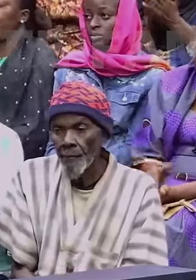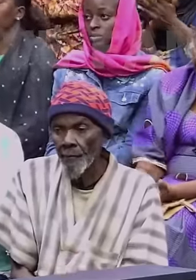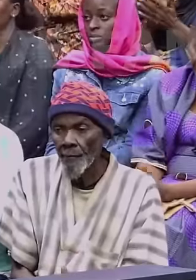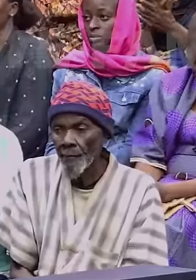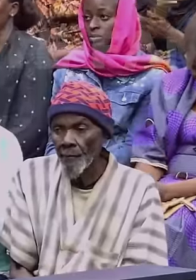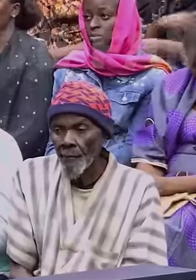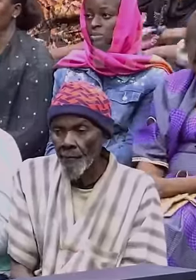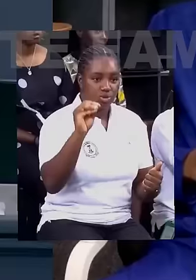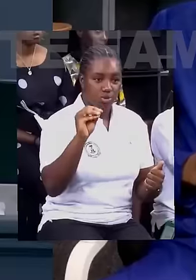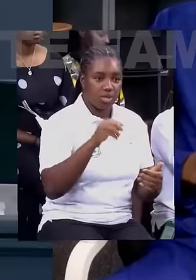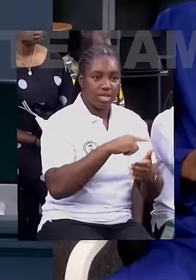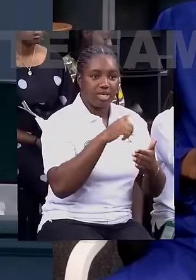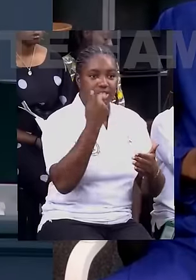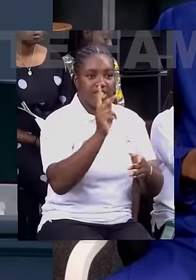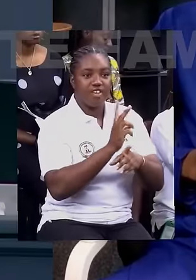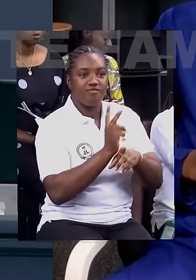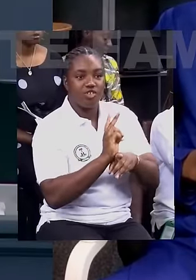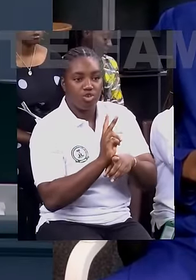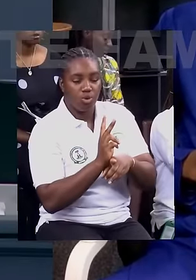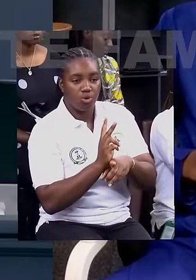so this the video and